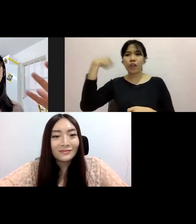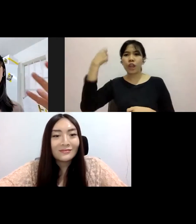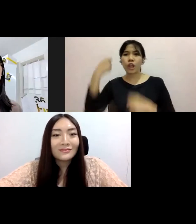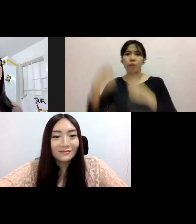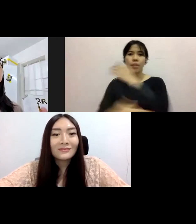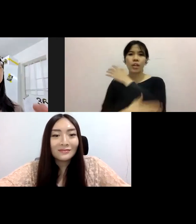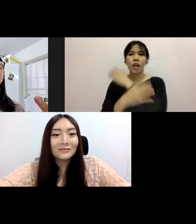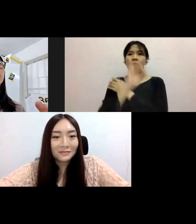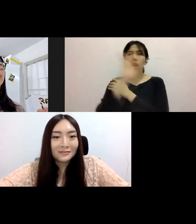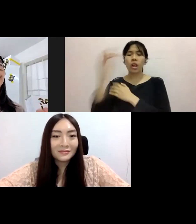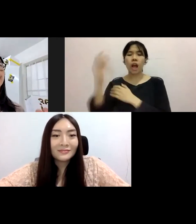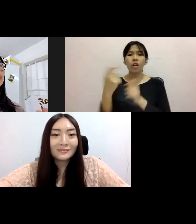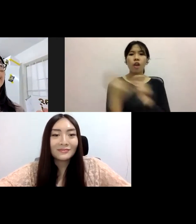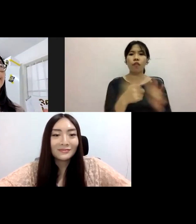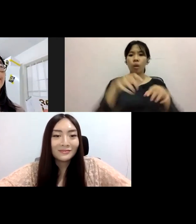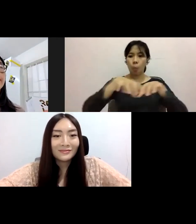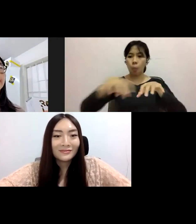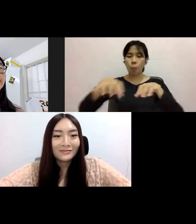films that from